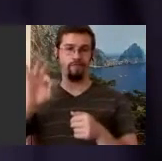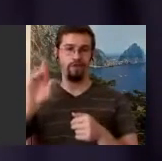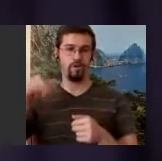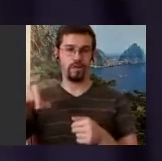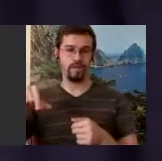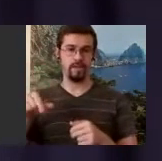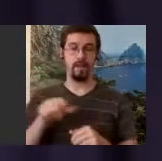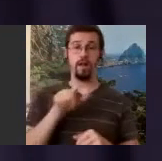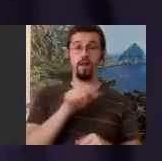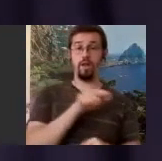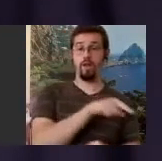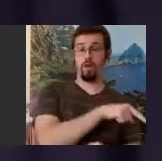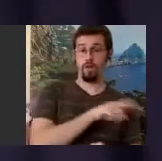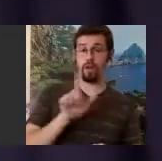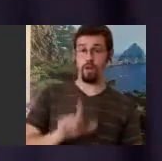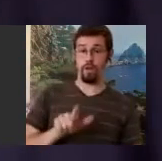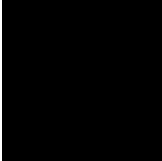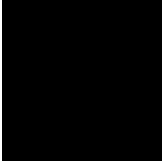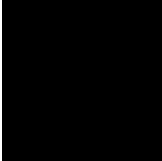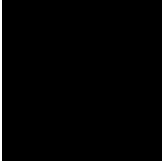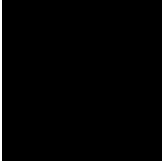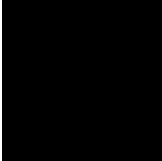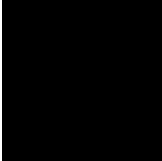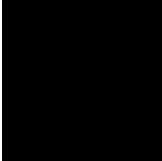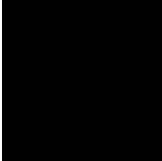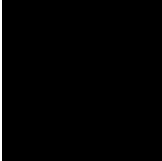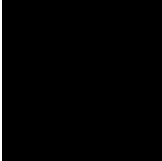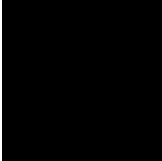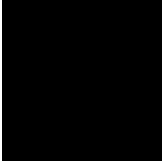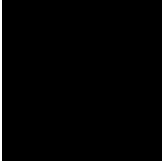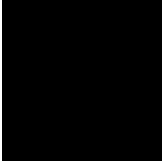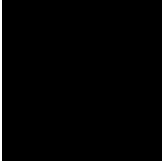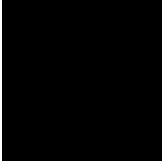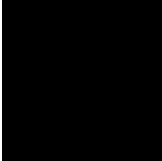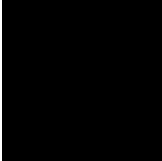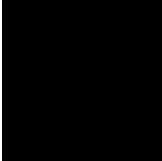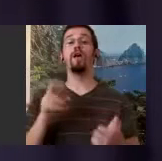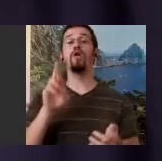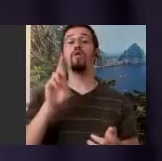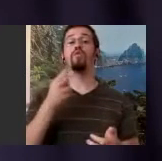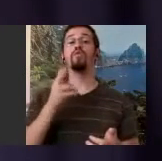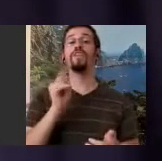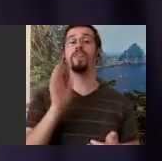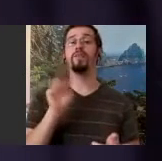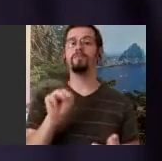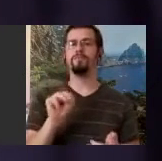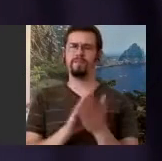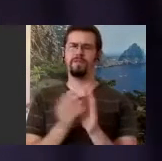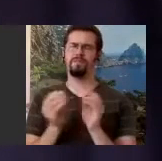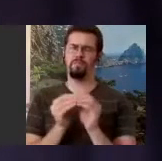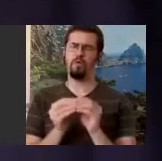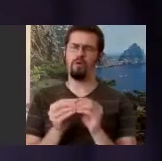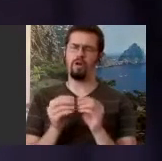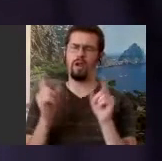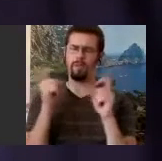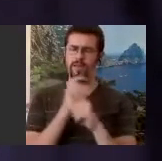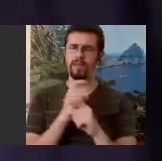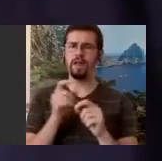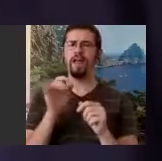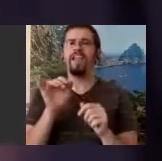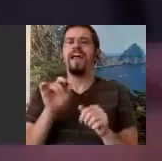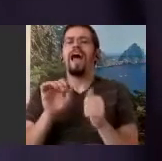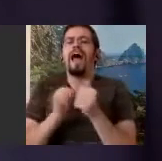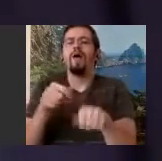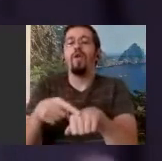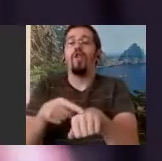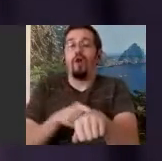rhythm, pretty concisely, though it gets more complex, is basically when and for how long a sound occurs. So if you're